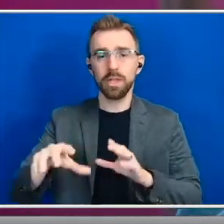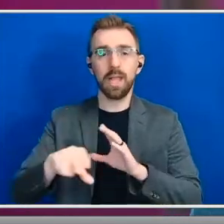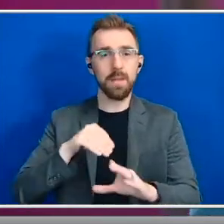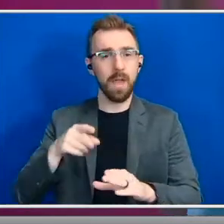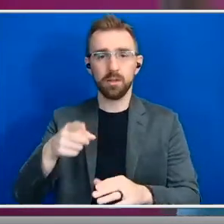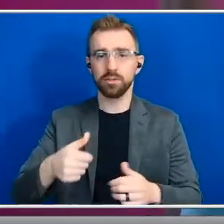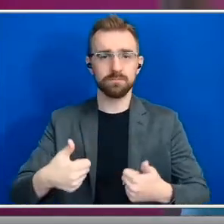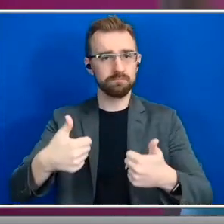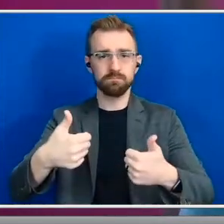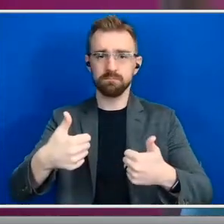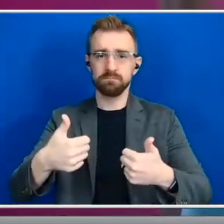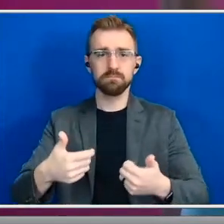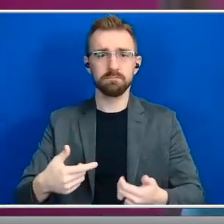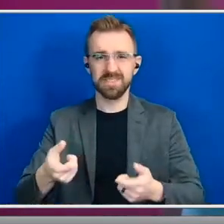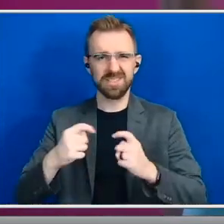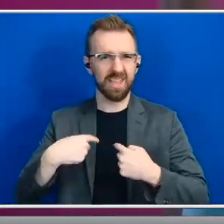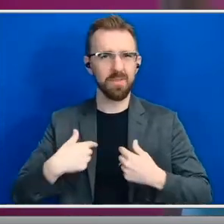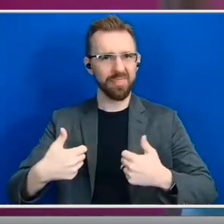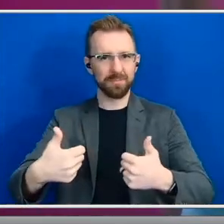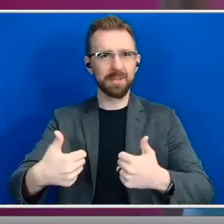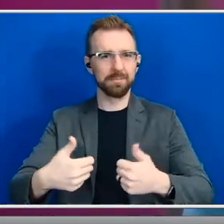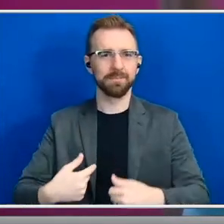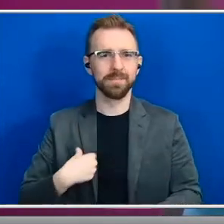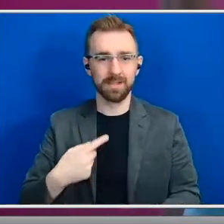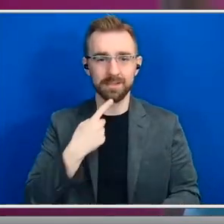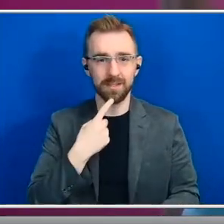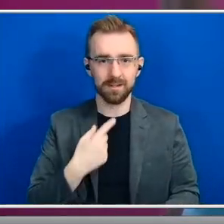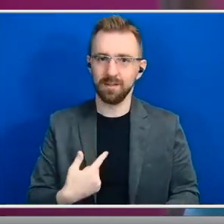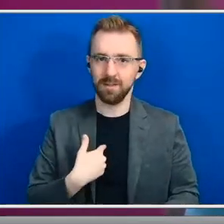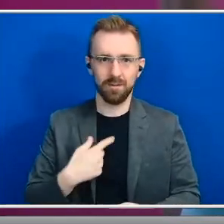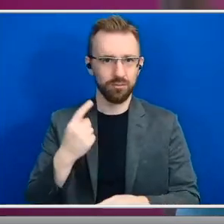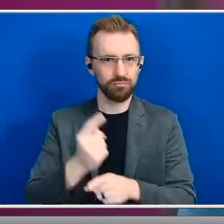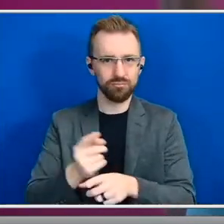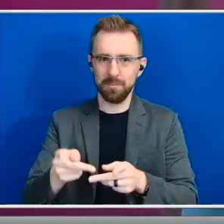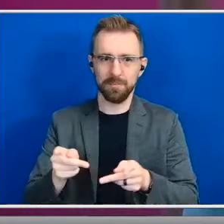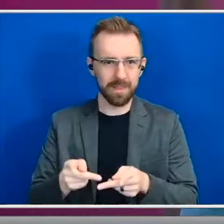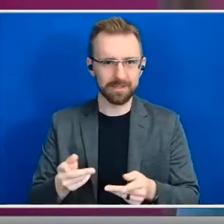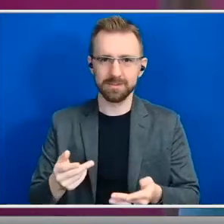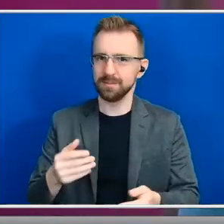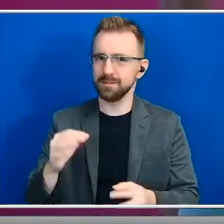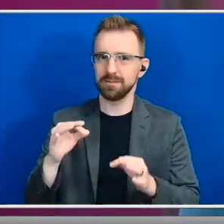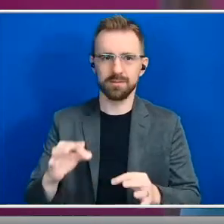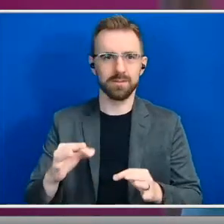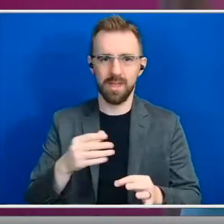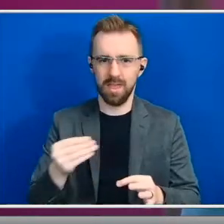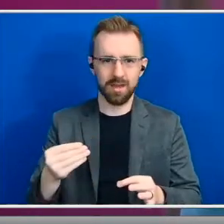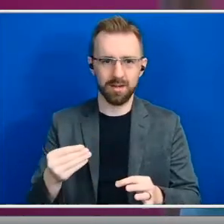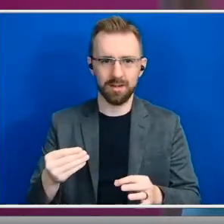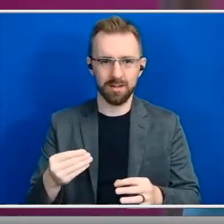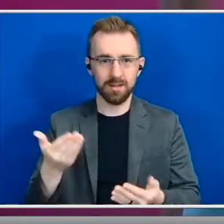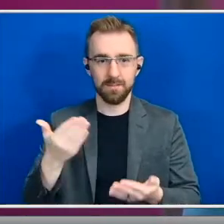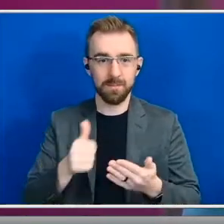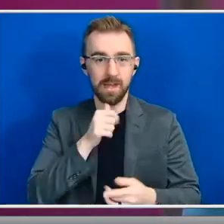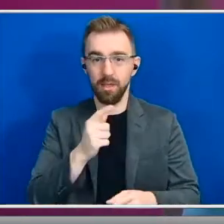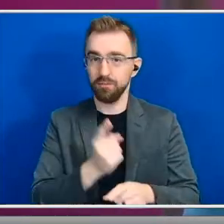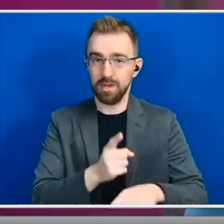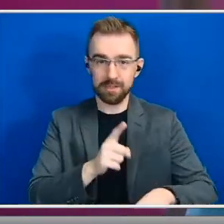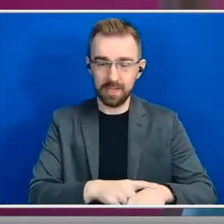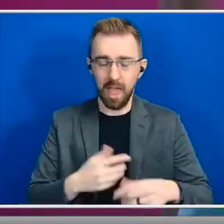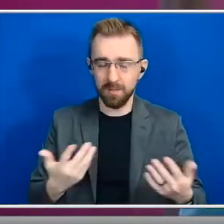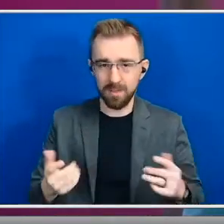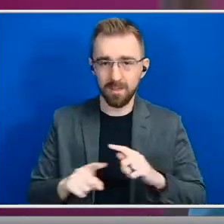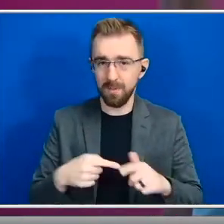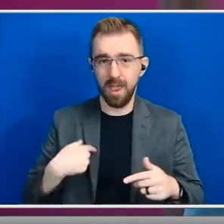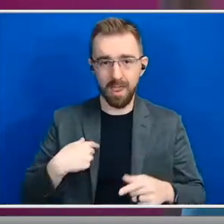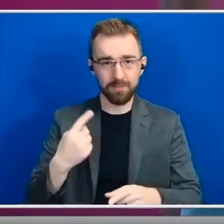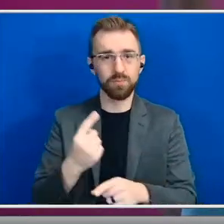up. And I said, I'm at the right place, and it might not be the right time, but I got the right people working for me.